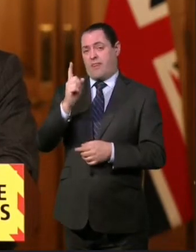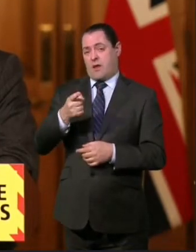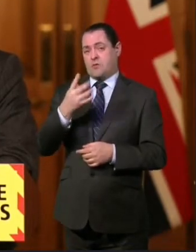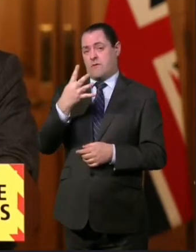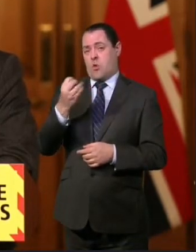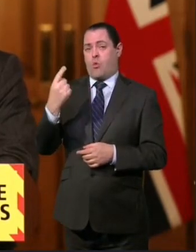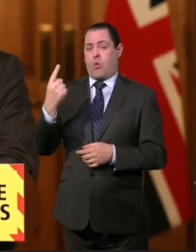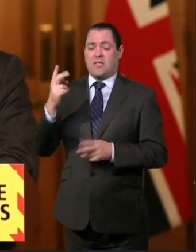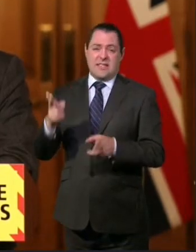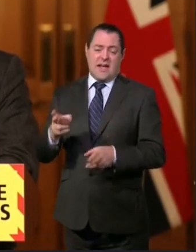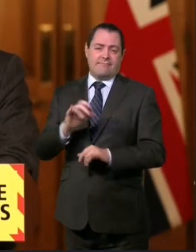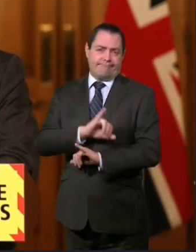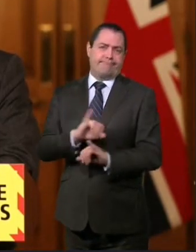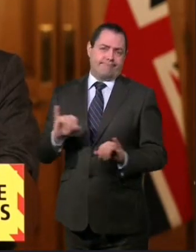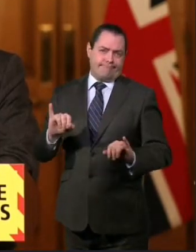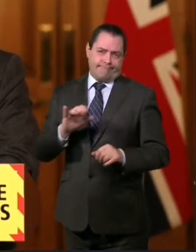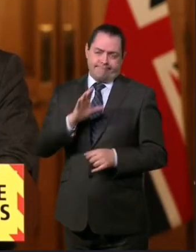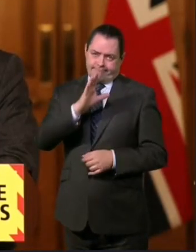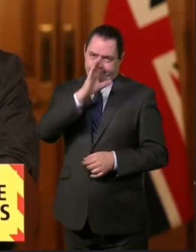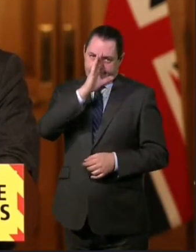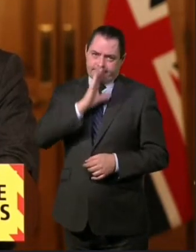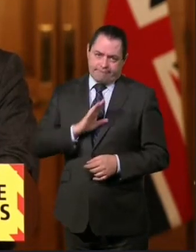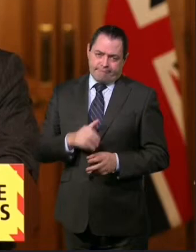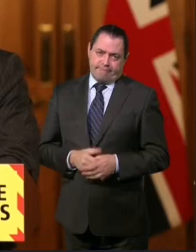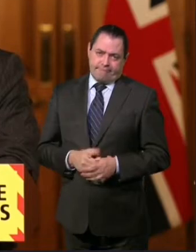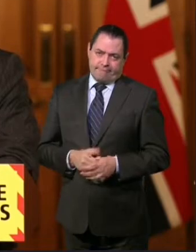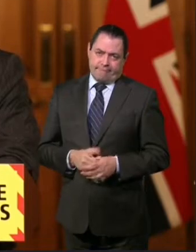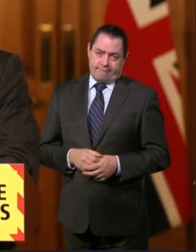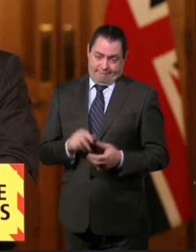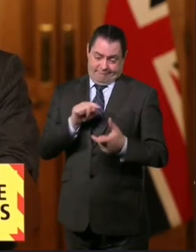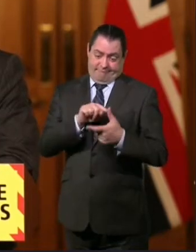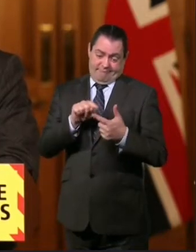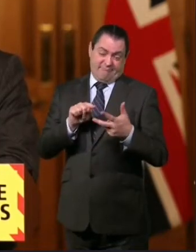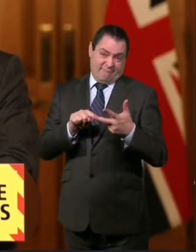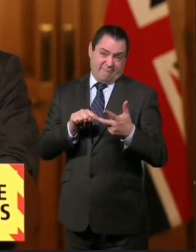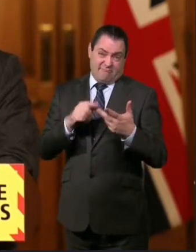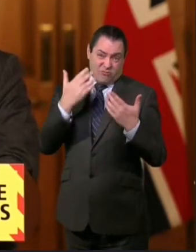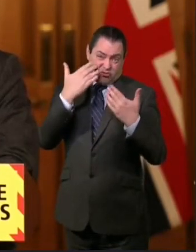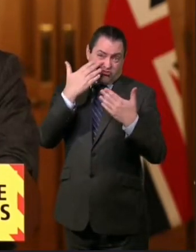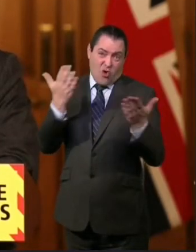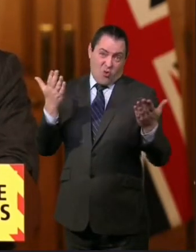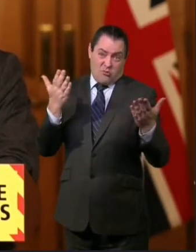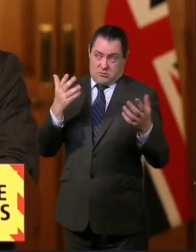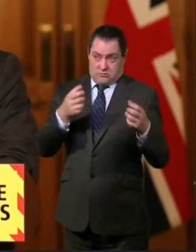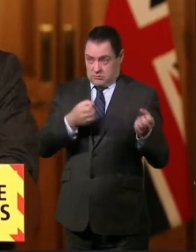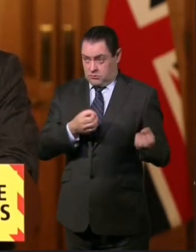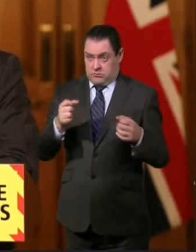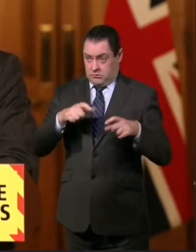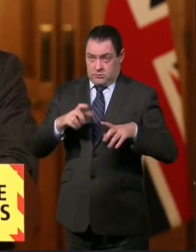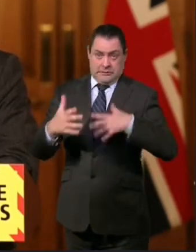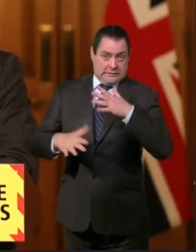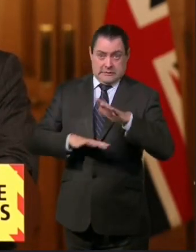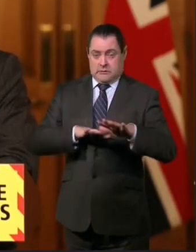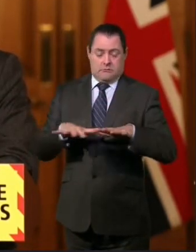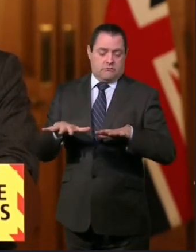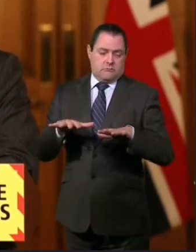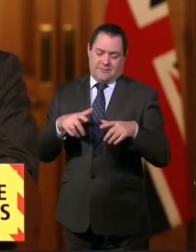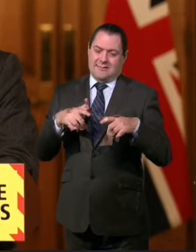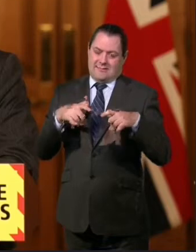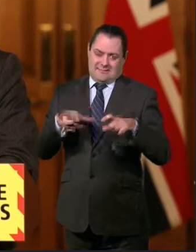more important than ever that we all remain vigilant in following the rules and that we stay at home, protect the